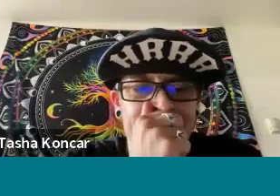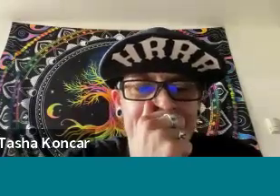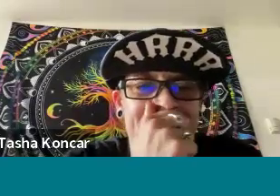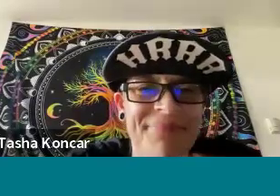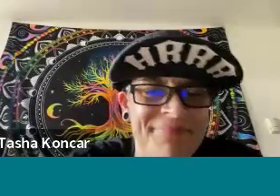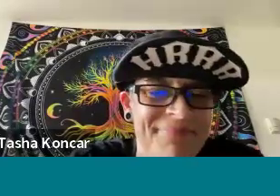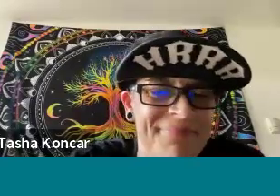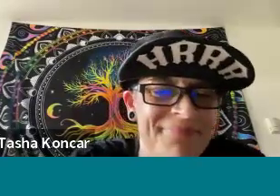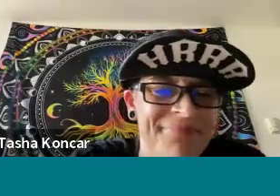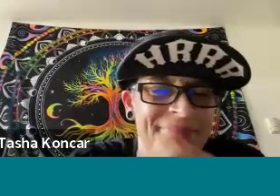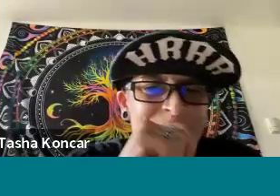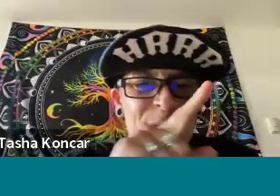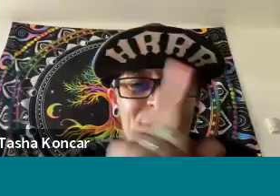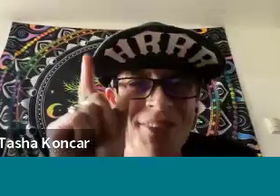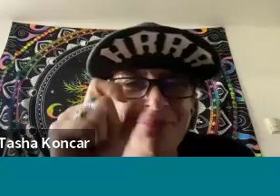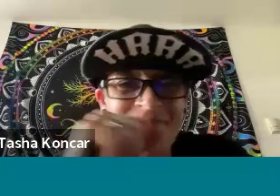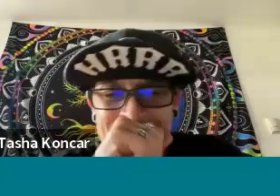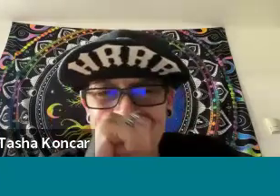Sorry.